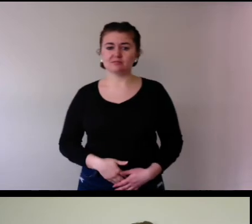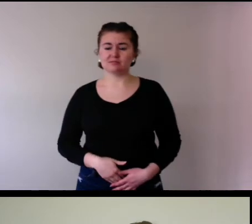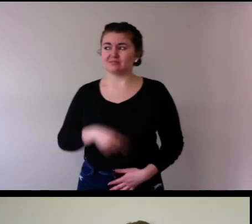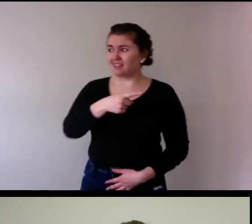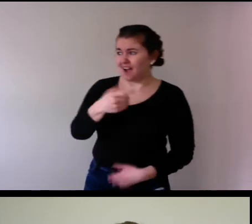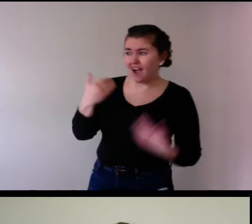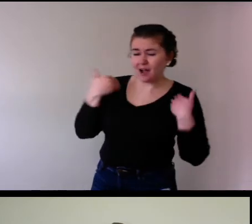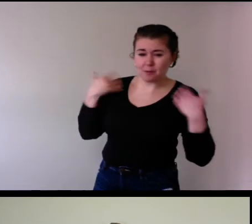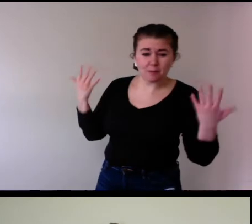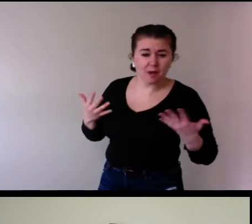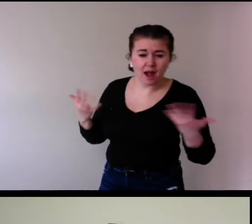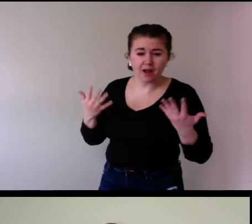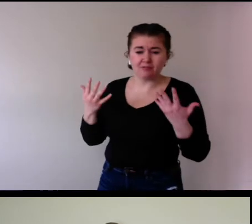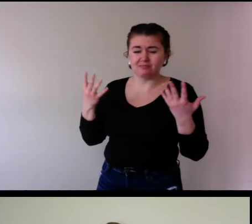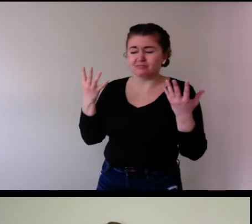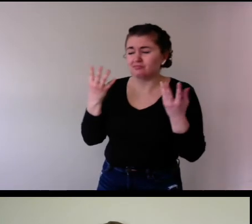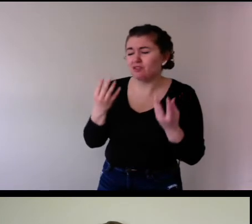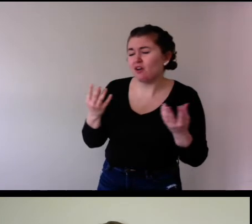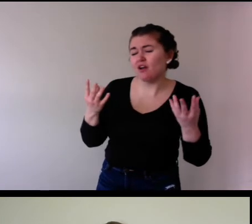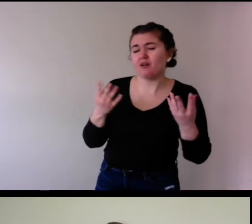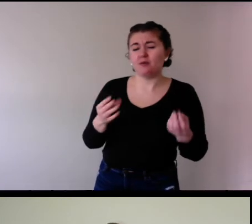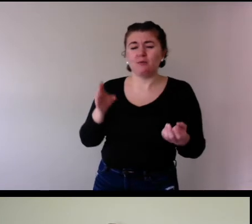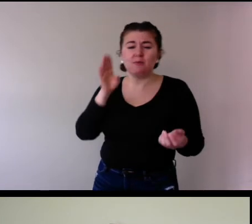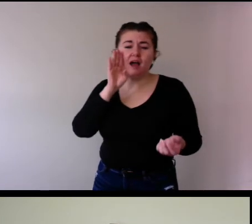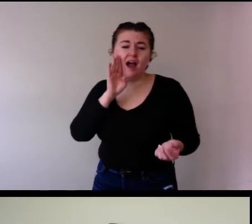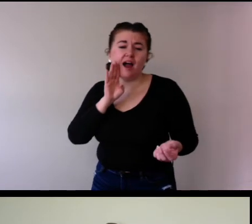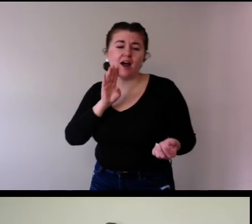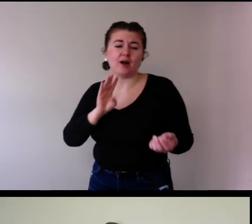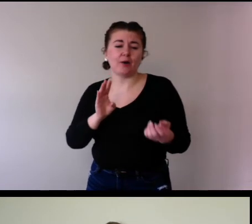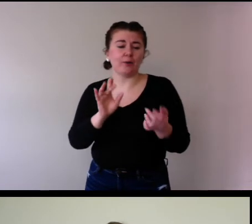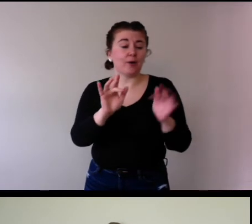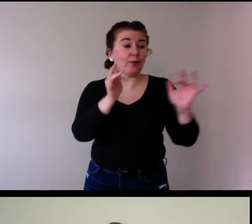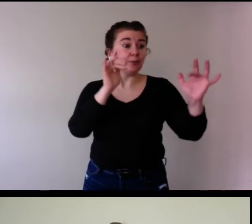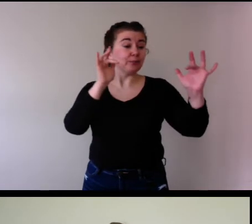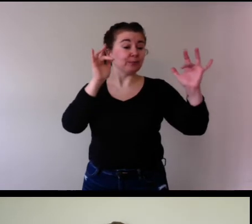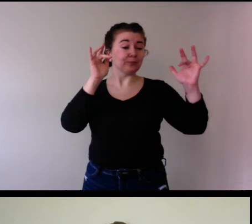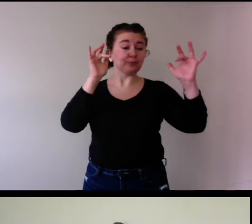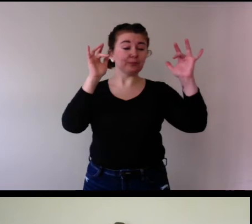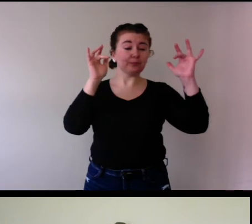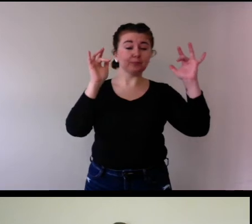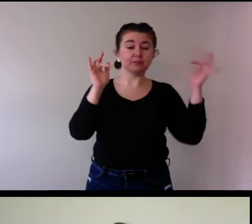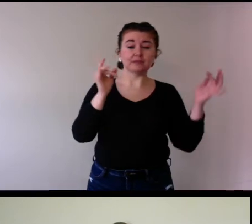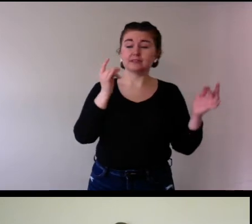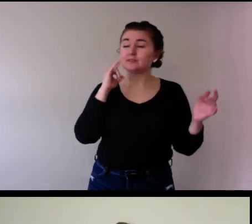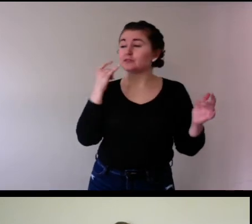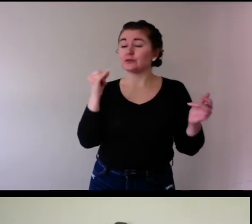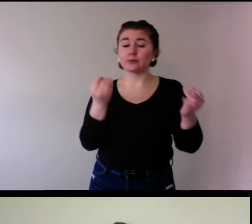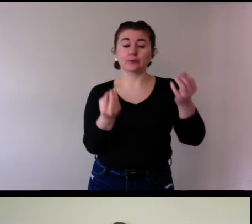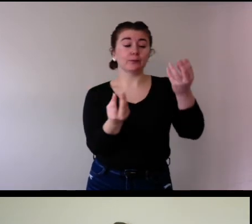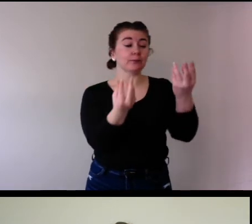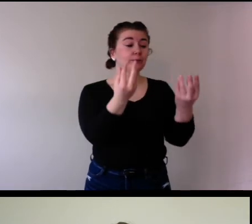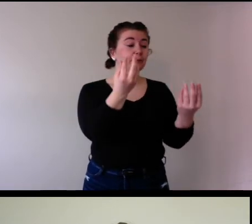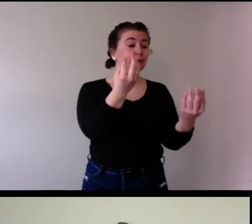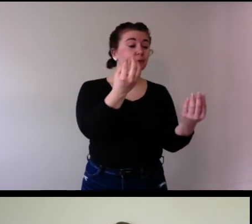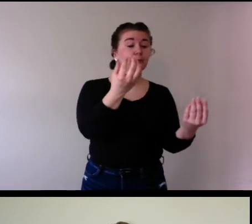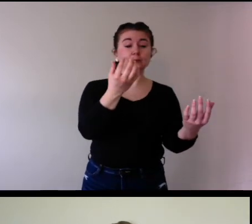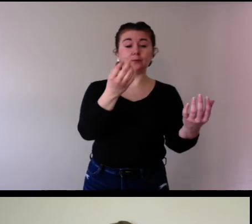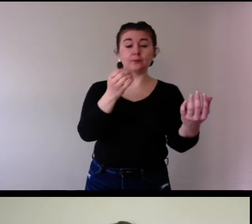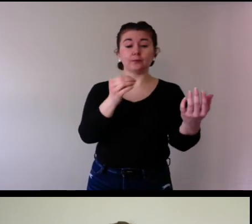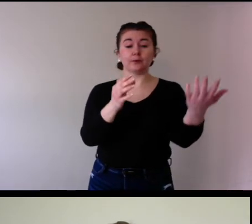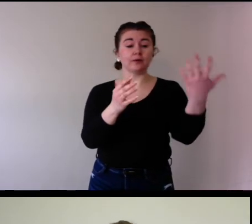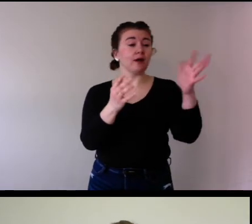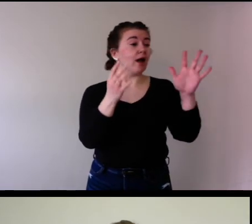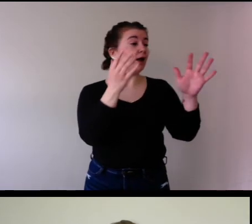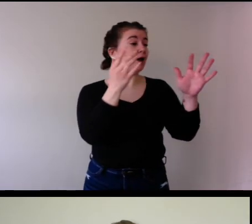It's deep, soft brown and shining blue and silver splashes on